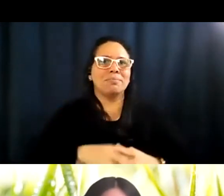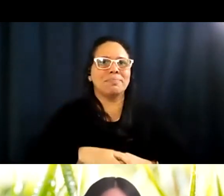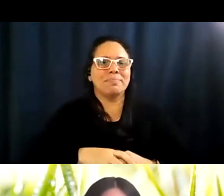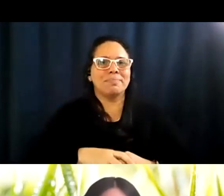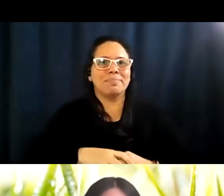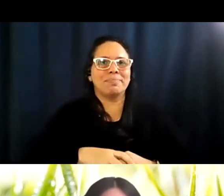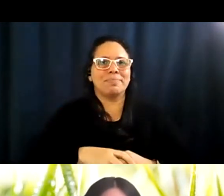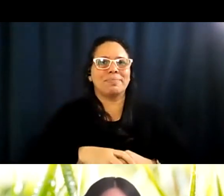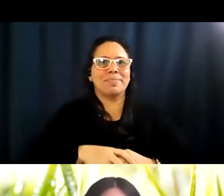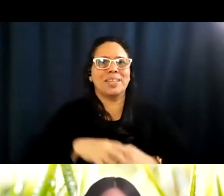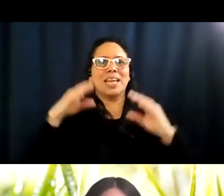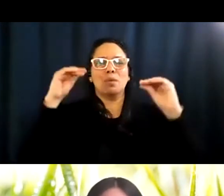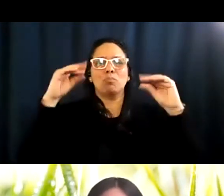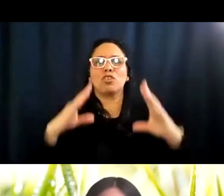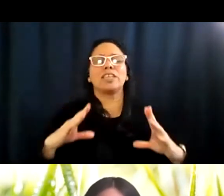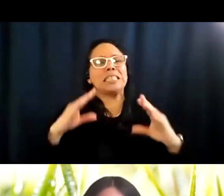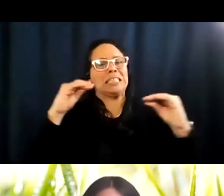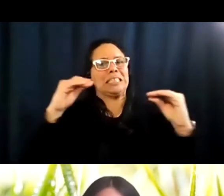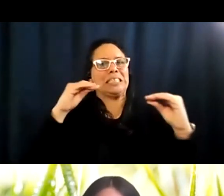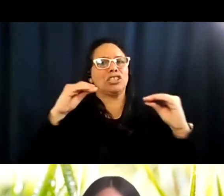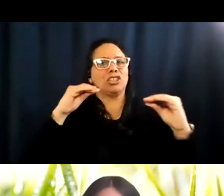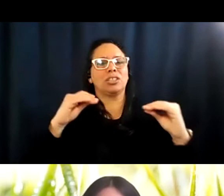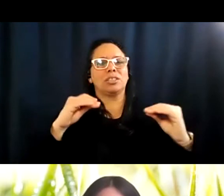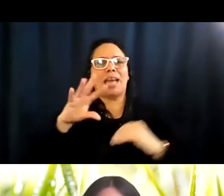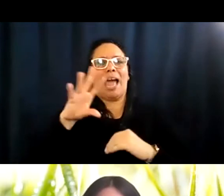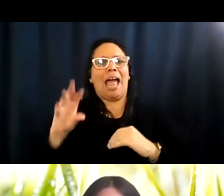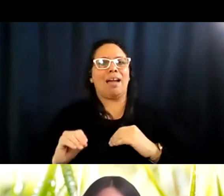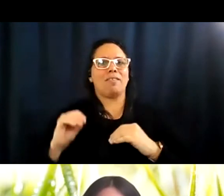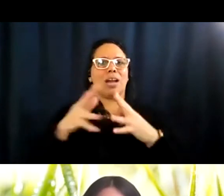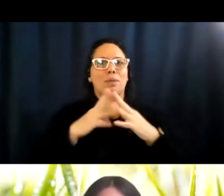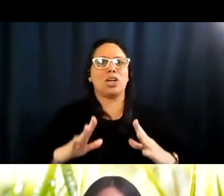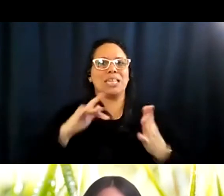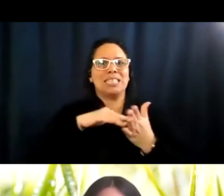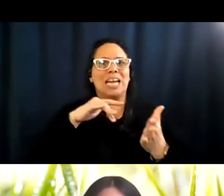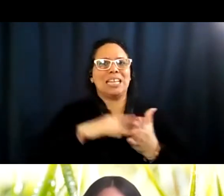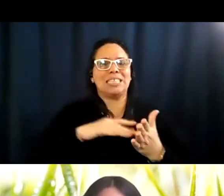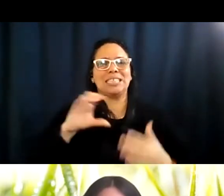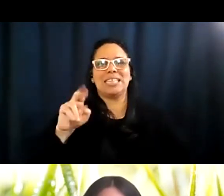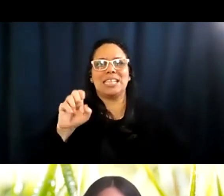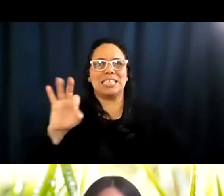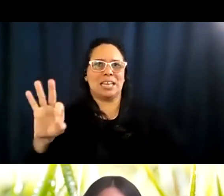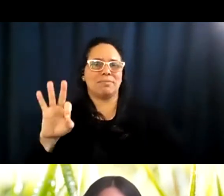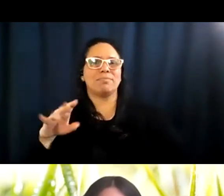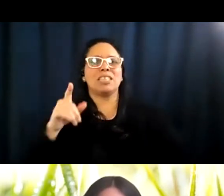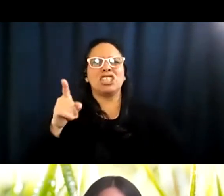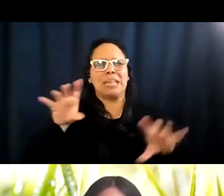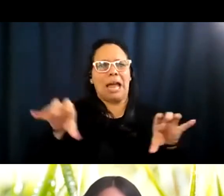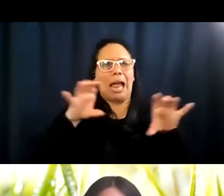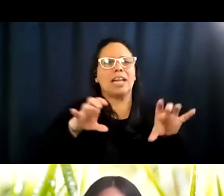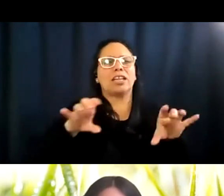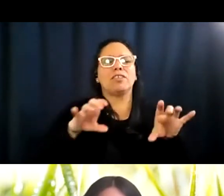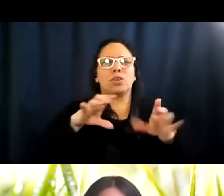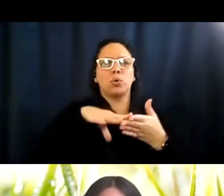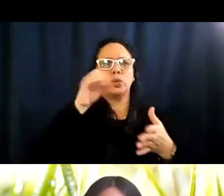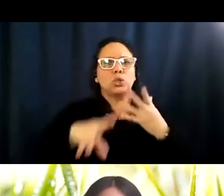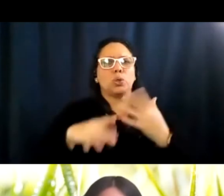Professor Milang Malone teaches African American Studies at CSUF and advises the Afro-Ethnic Student Association on campus. She believes in the